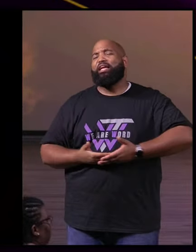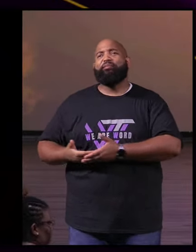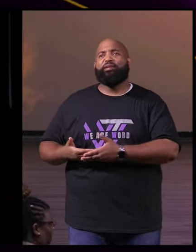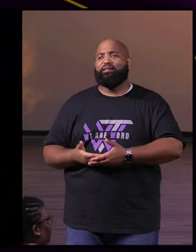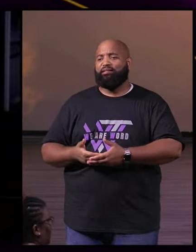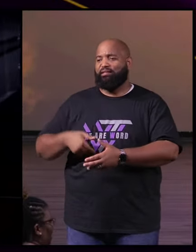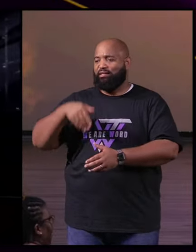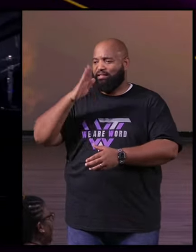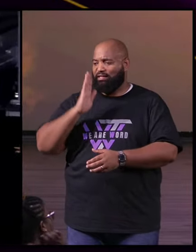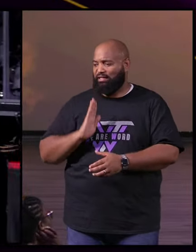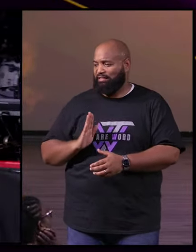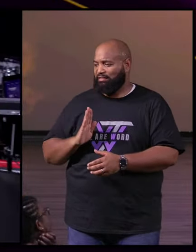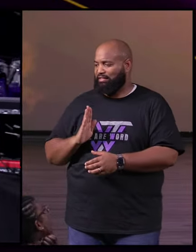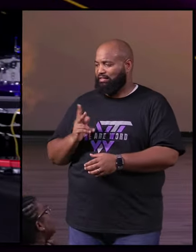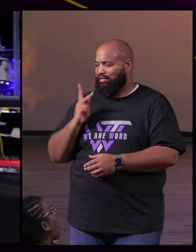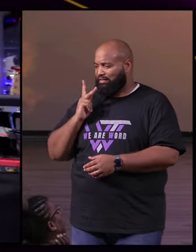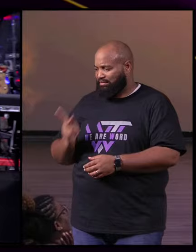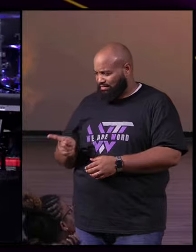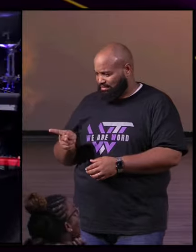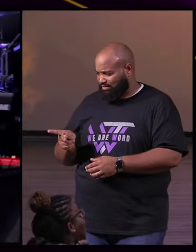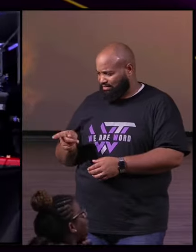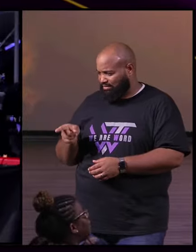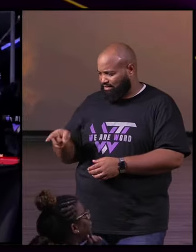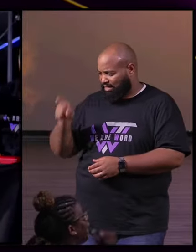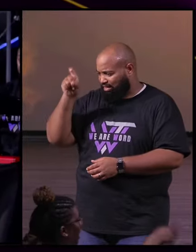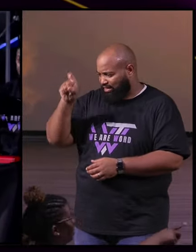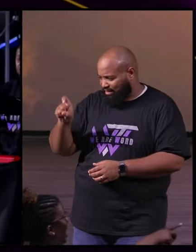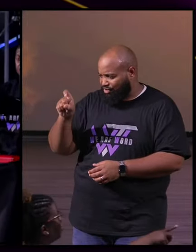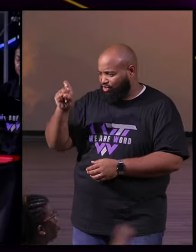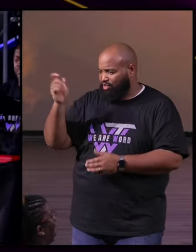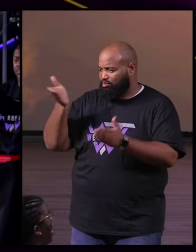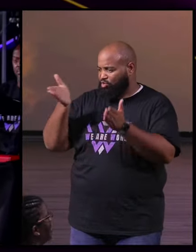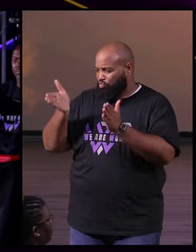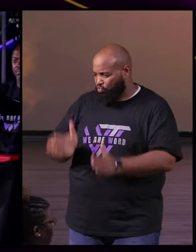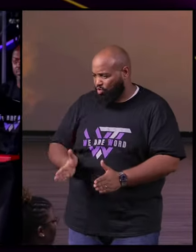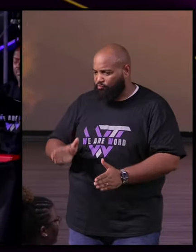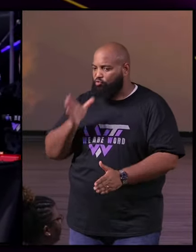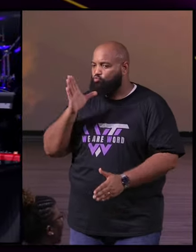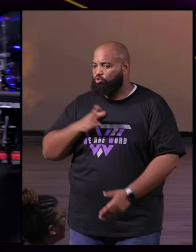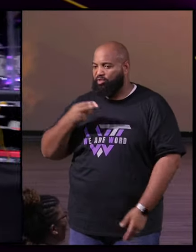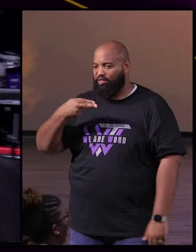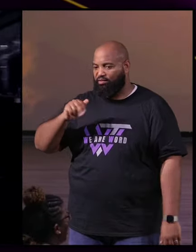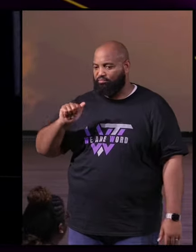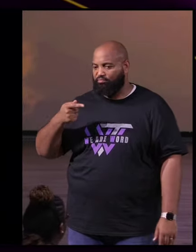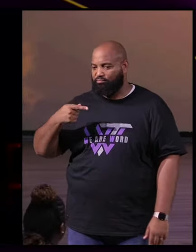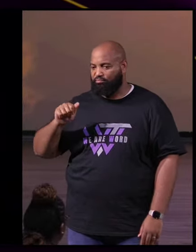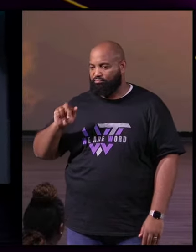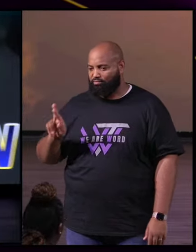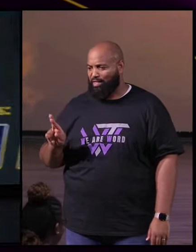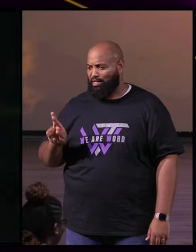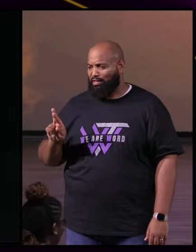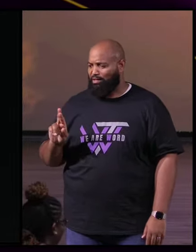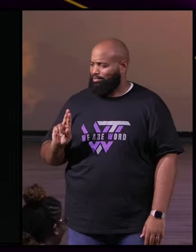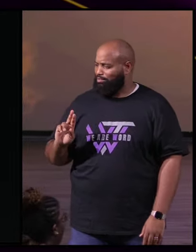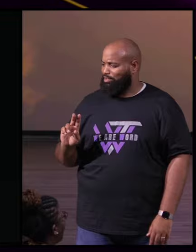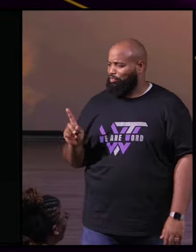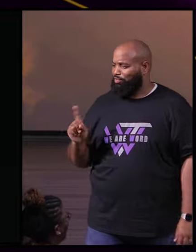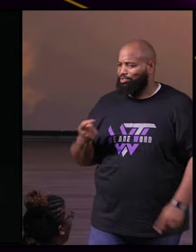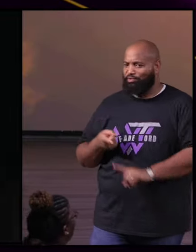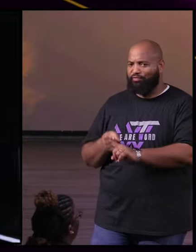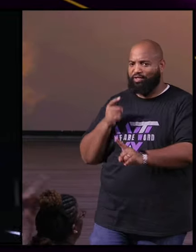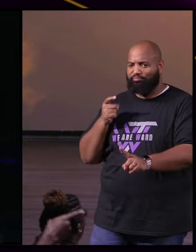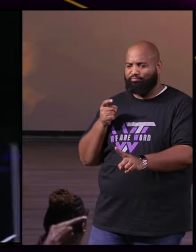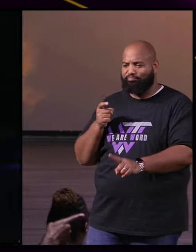Bible says he takes his handmaiden, Egyptian handmaiden, Hagar. Well, where did Hagar come